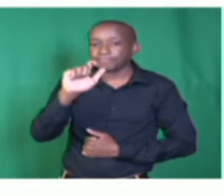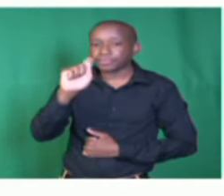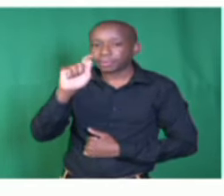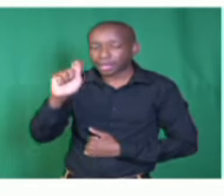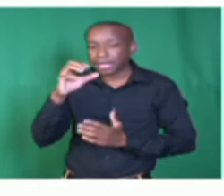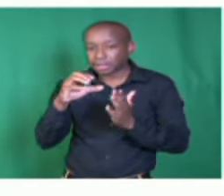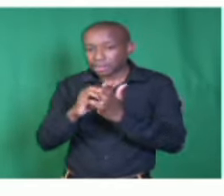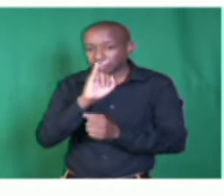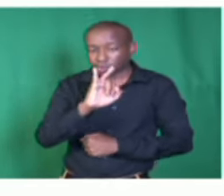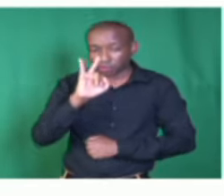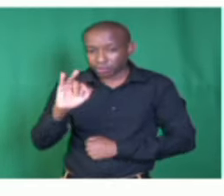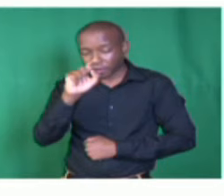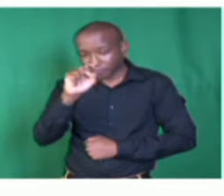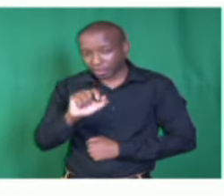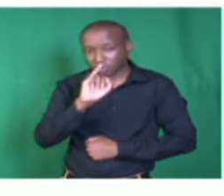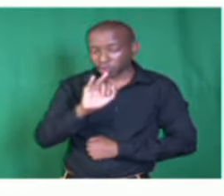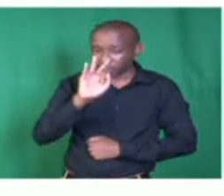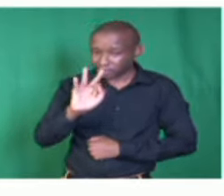chapter 22 verse